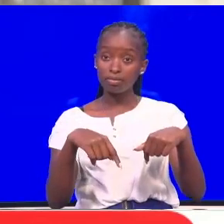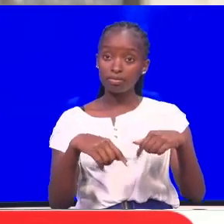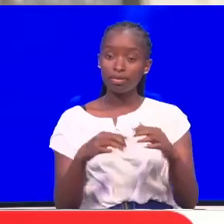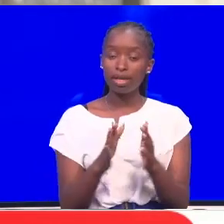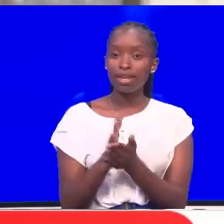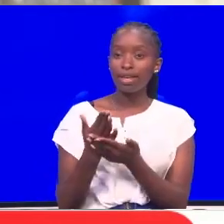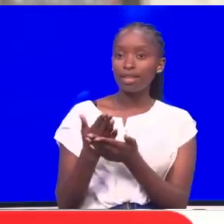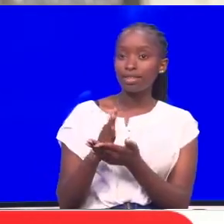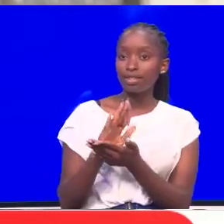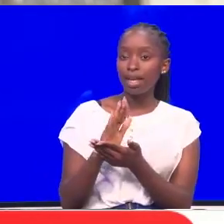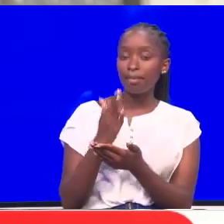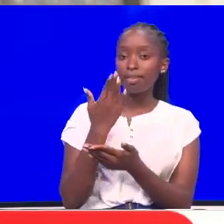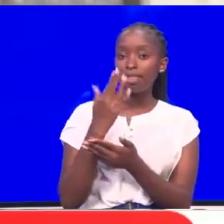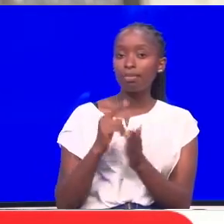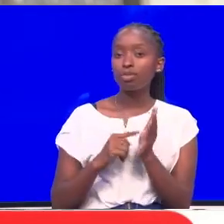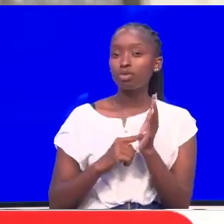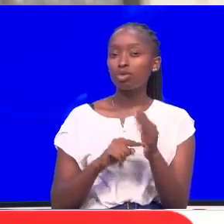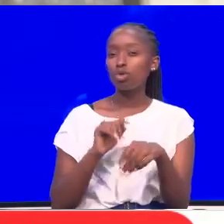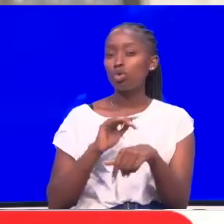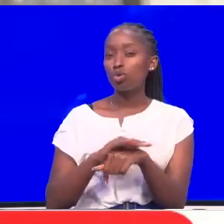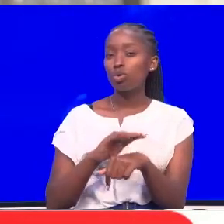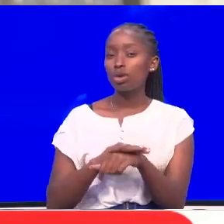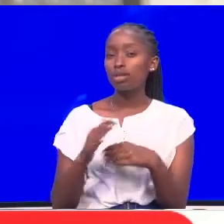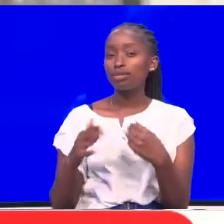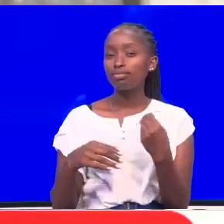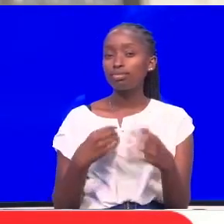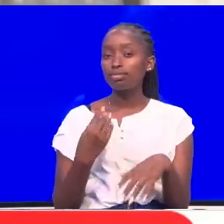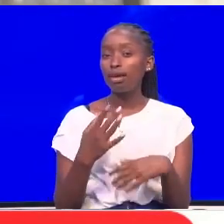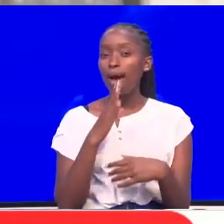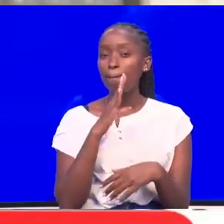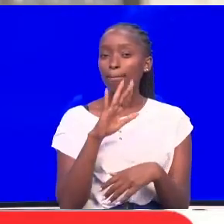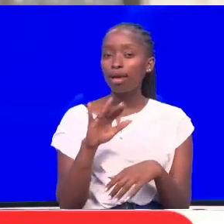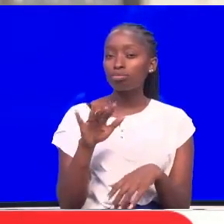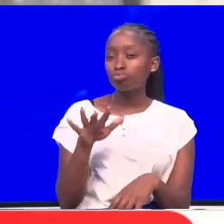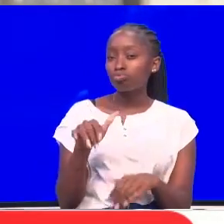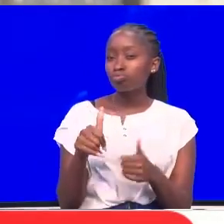some of them are showing a good sign of being fit. So we are